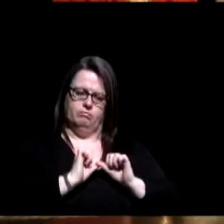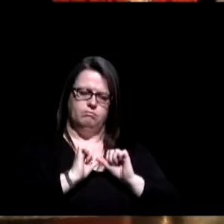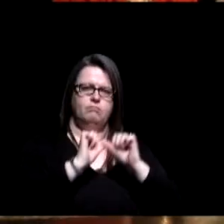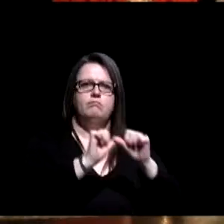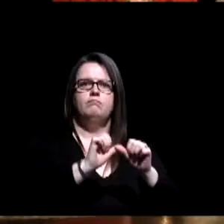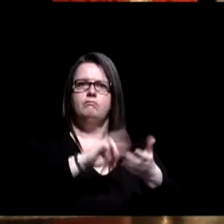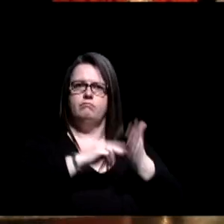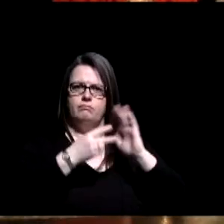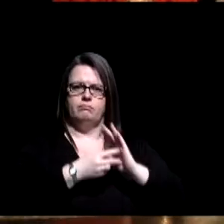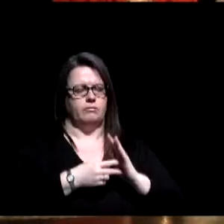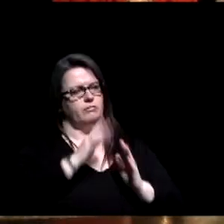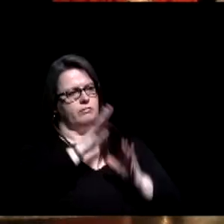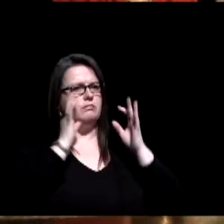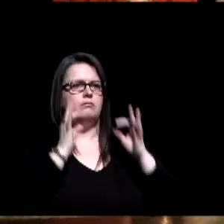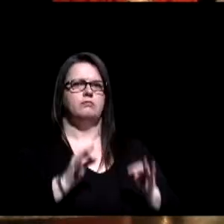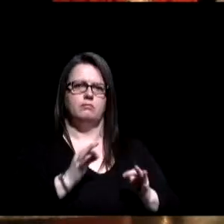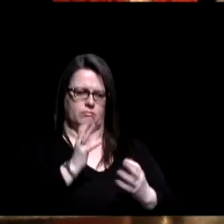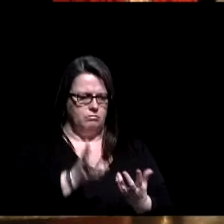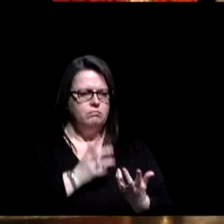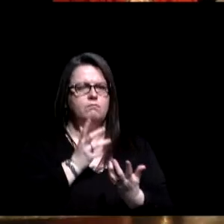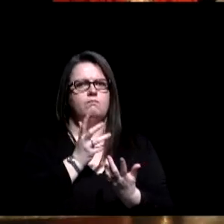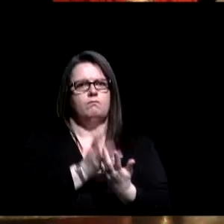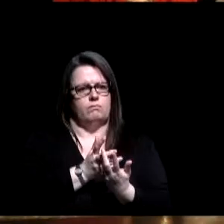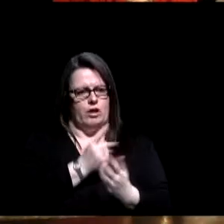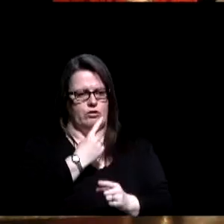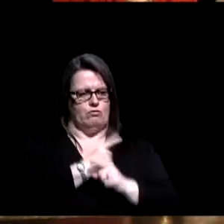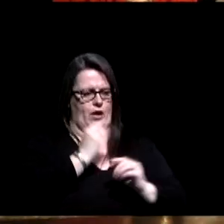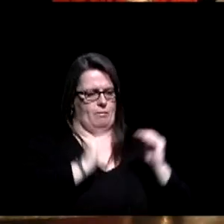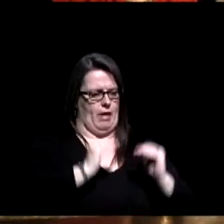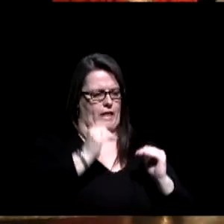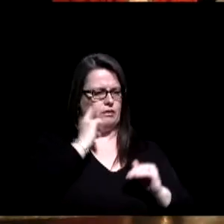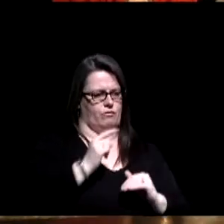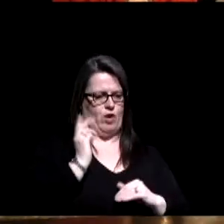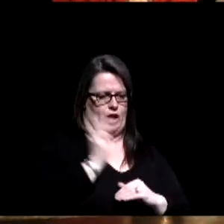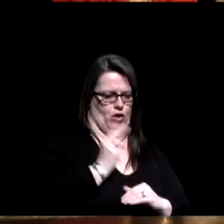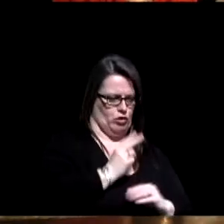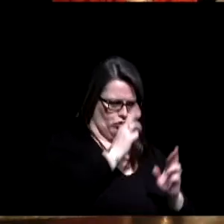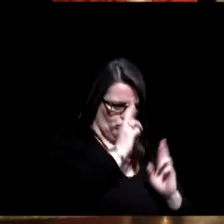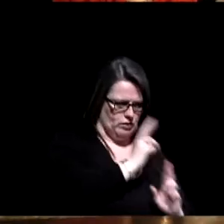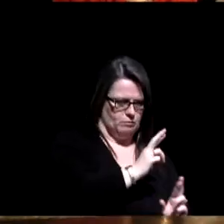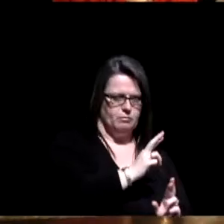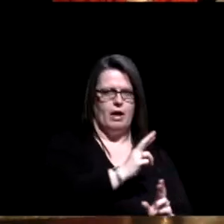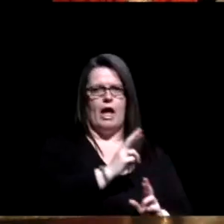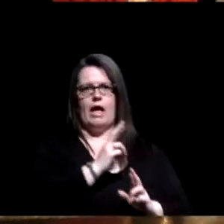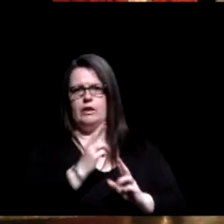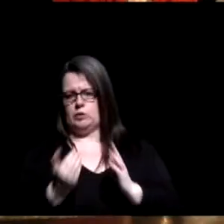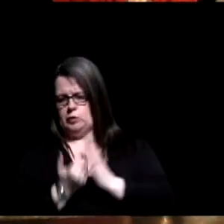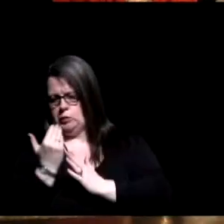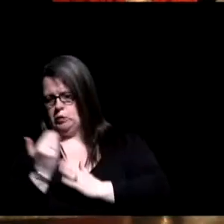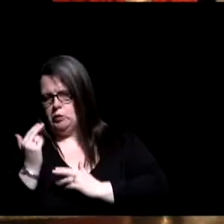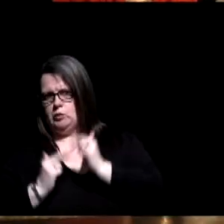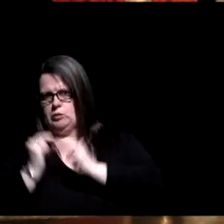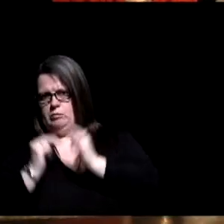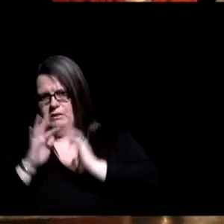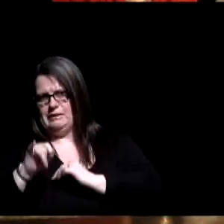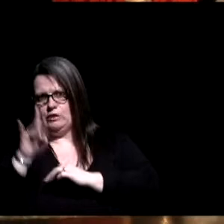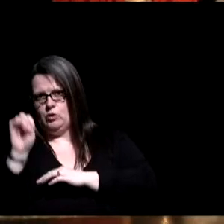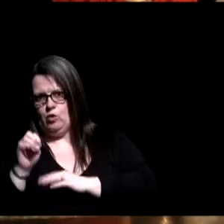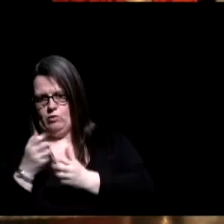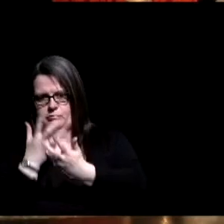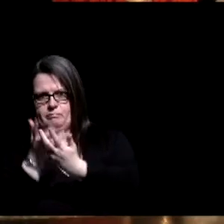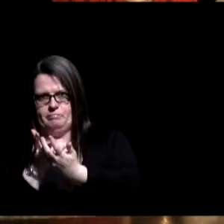the delicate and complex balance of respecting heritage features and meeting modern construction code